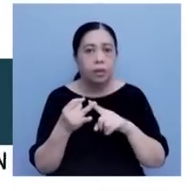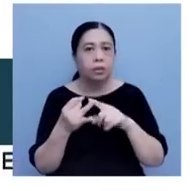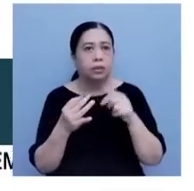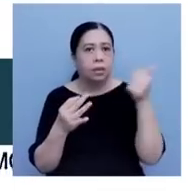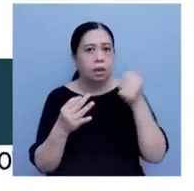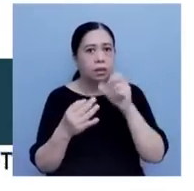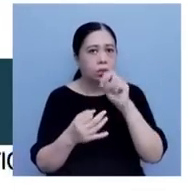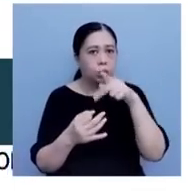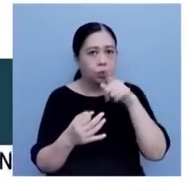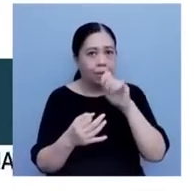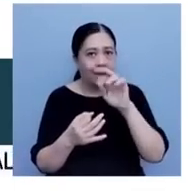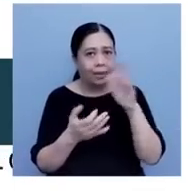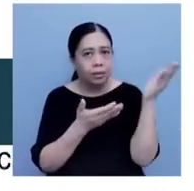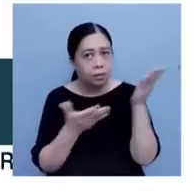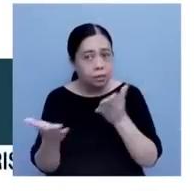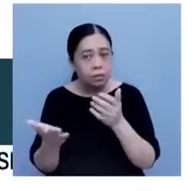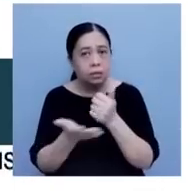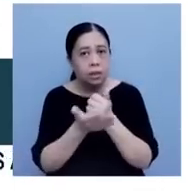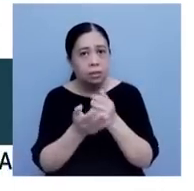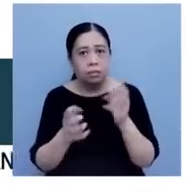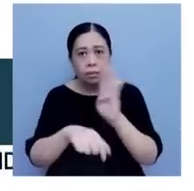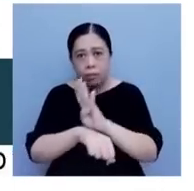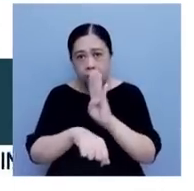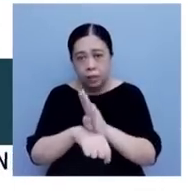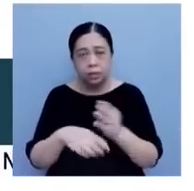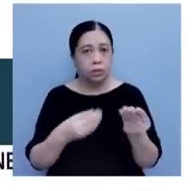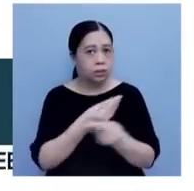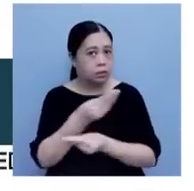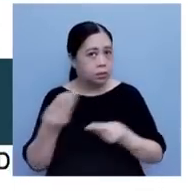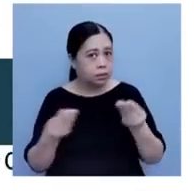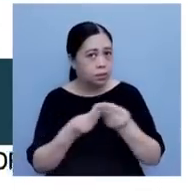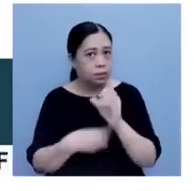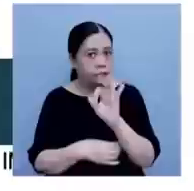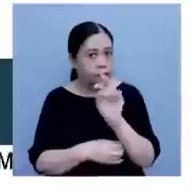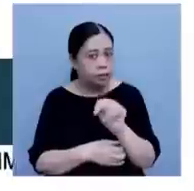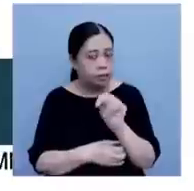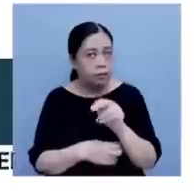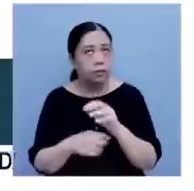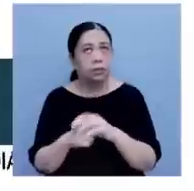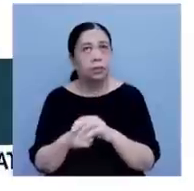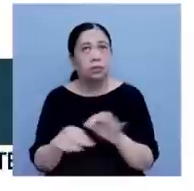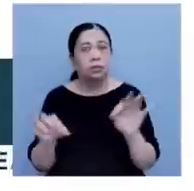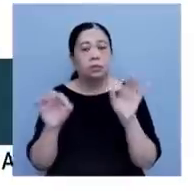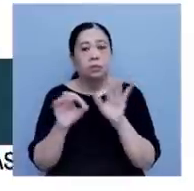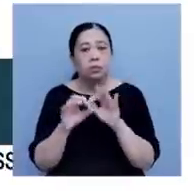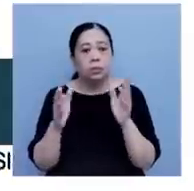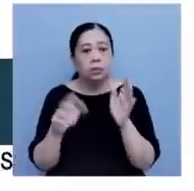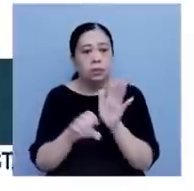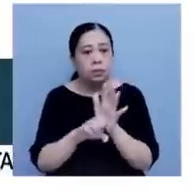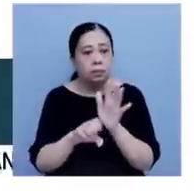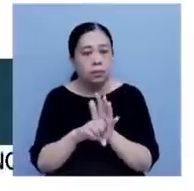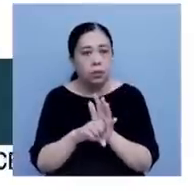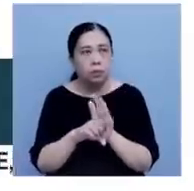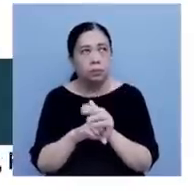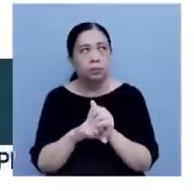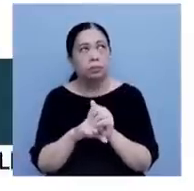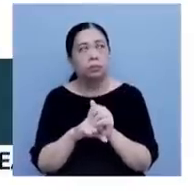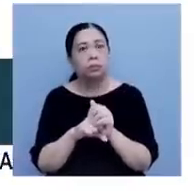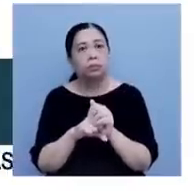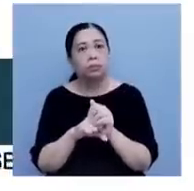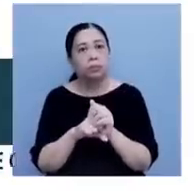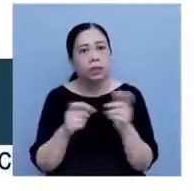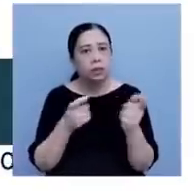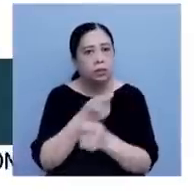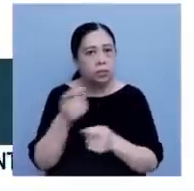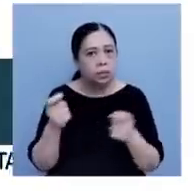suppliers, meaning even traders if necessary, so long as, for example,